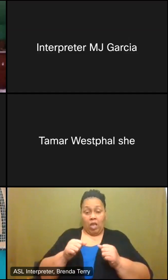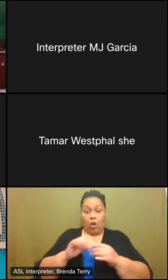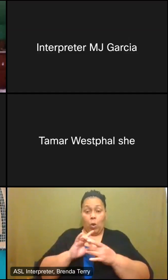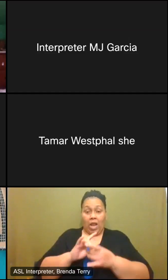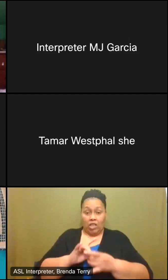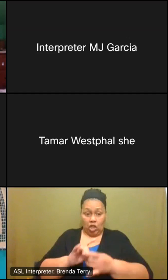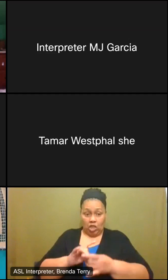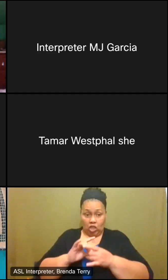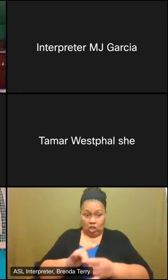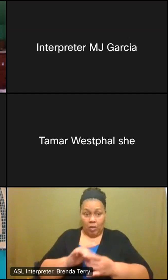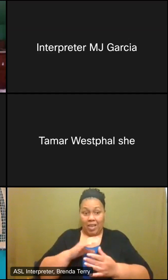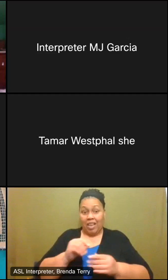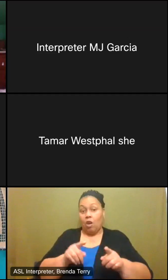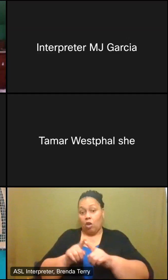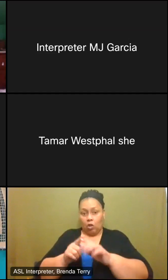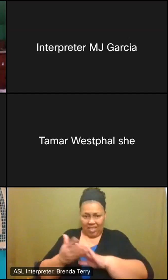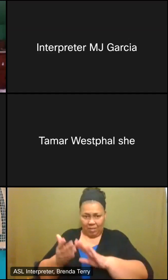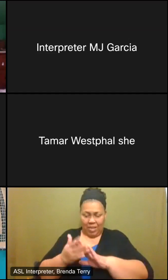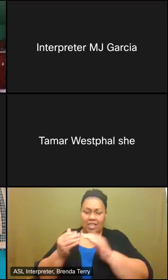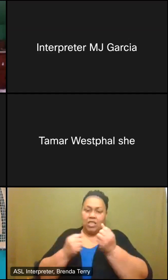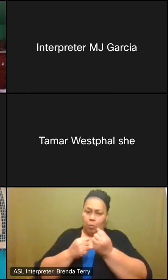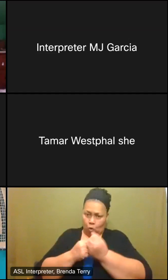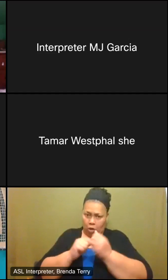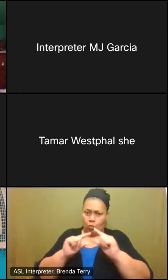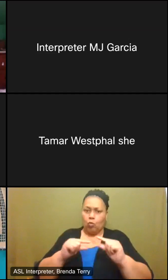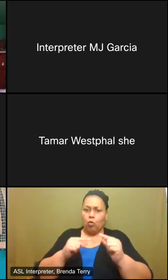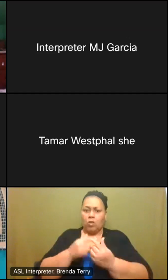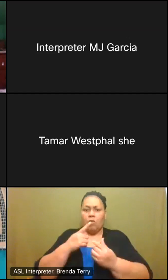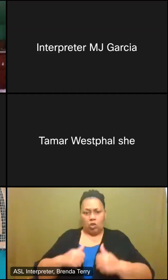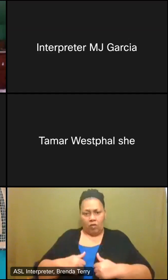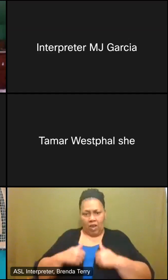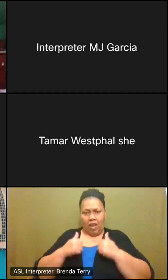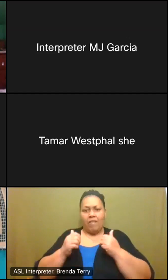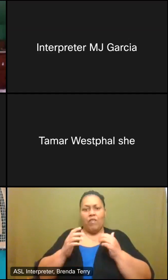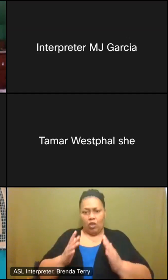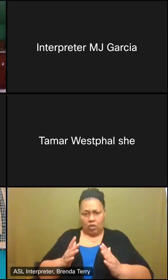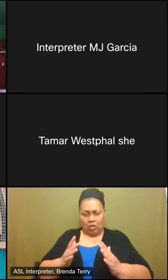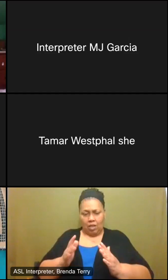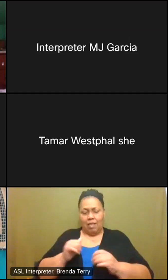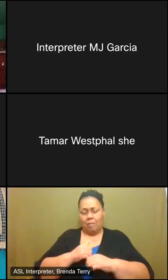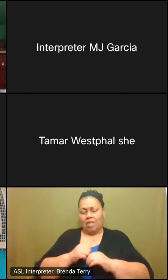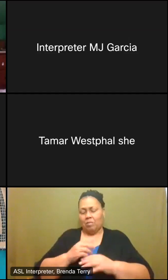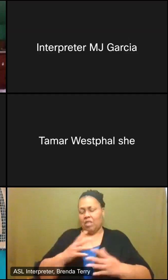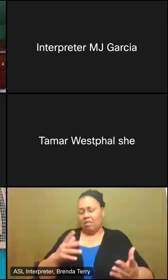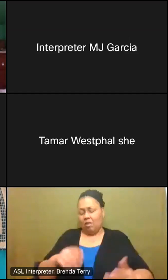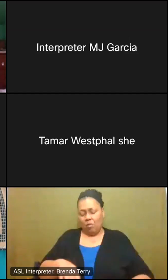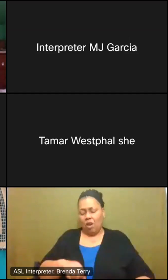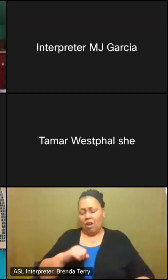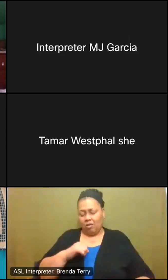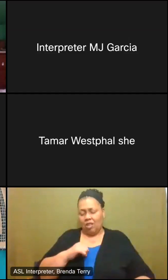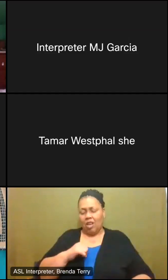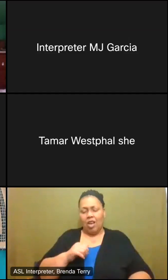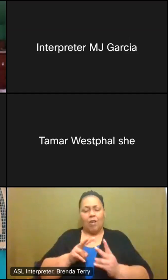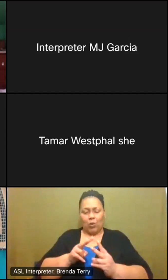I'm also facilitating the supporting group for survivors, which makes me so proud of doing